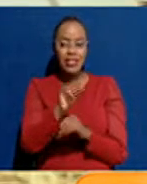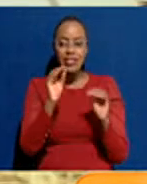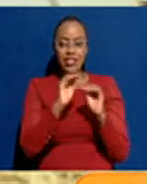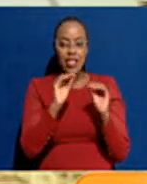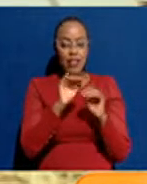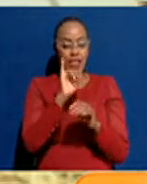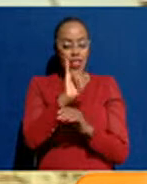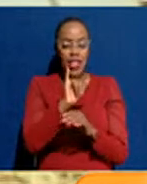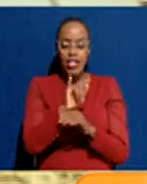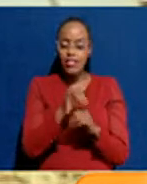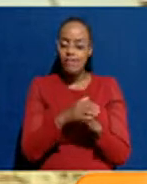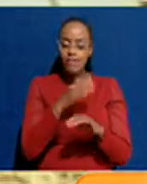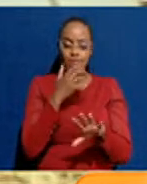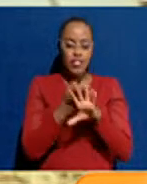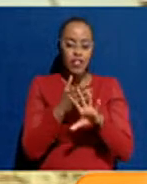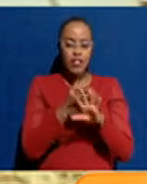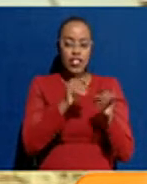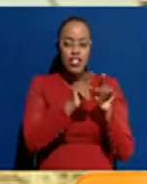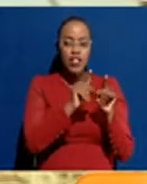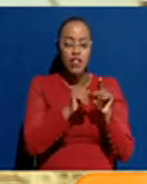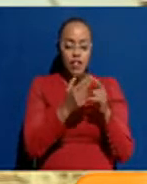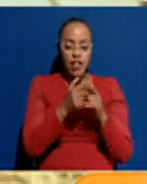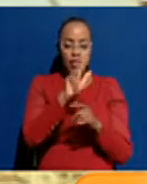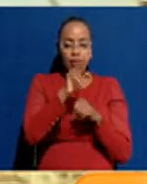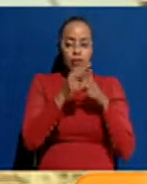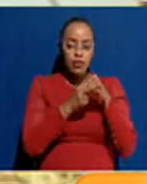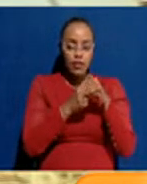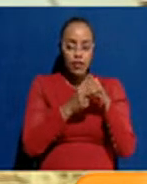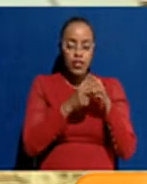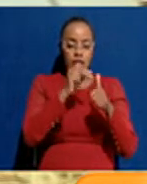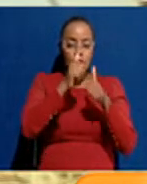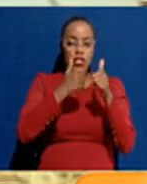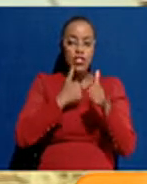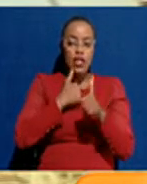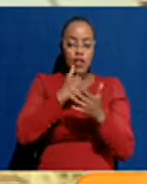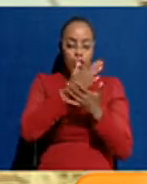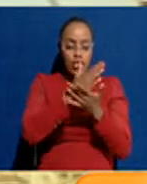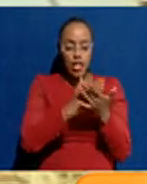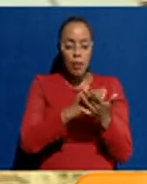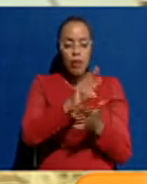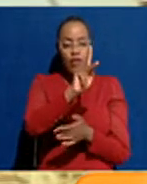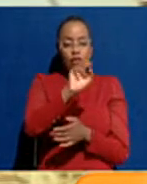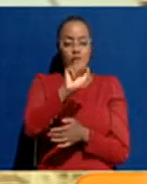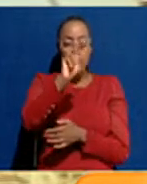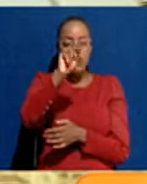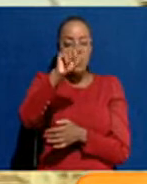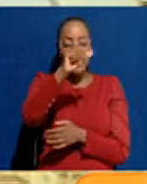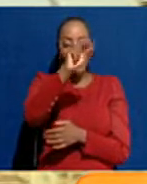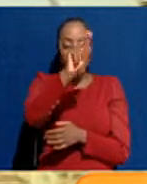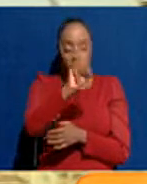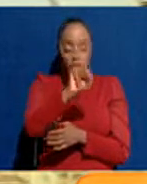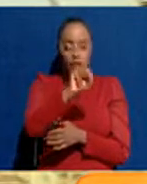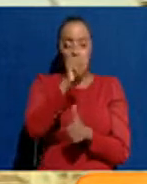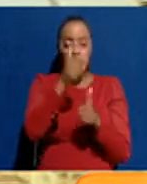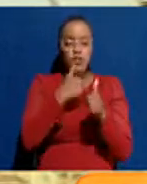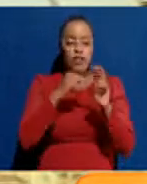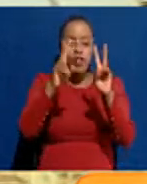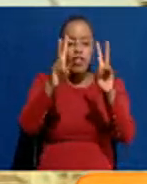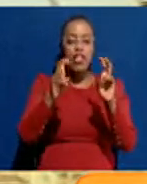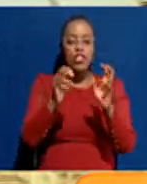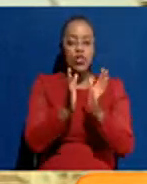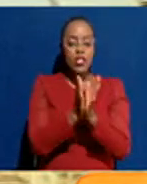Social Energy, mm-hmm. which is at 7.1 shillings. Some of the KenGen plants go for 10.44. So the whole issue is